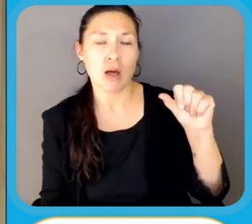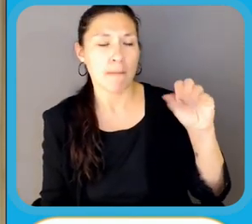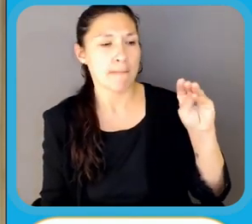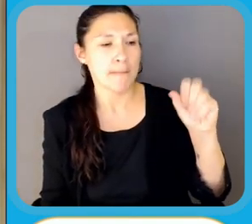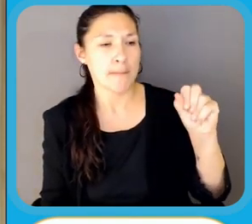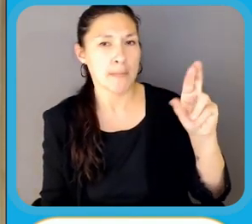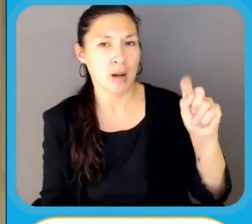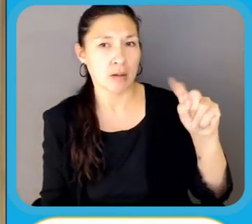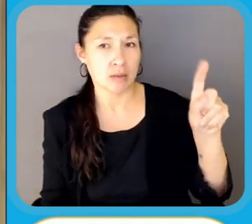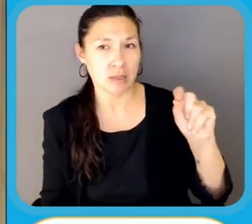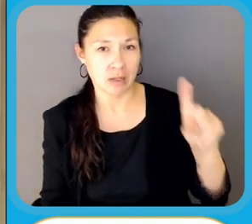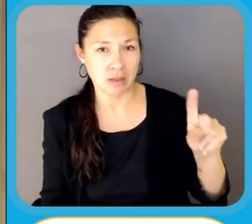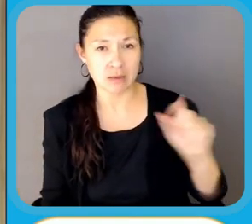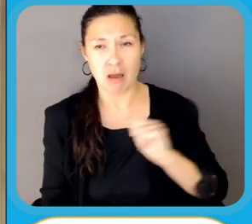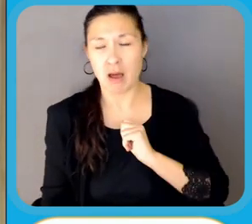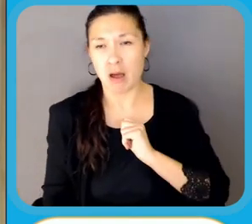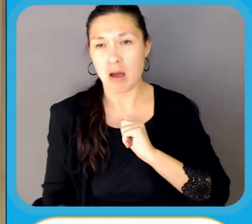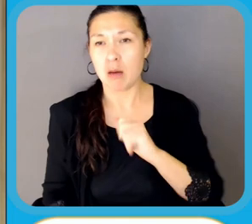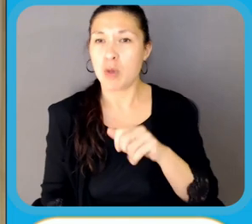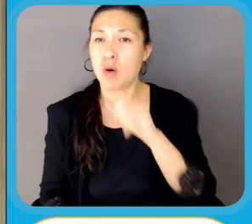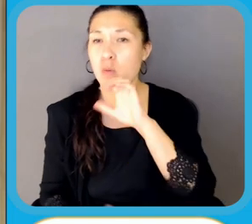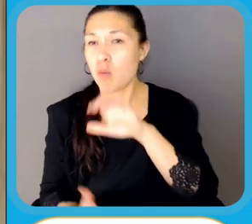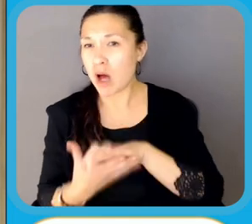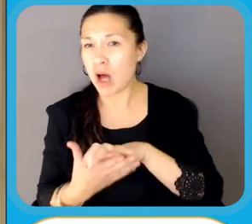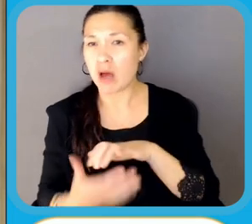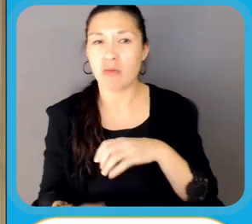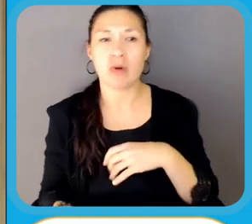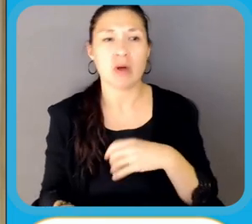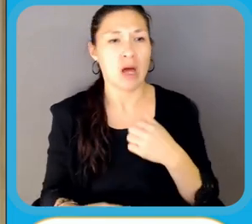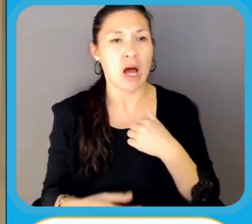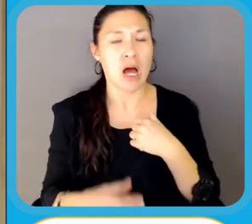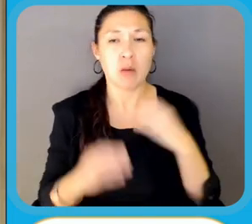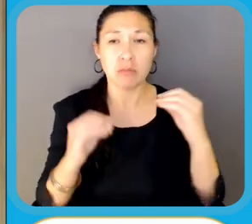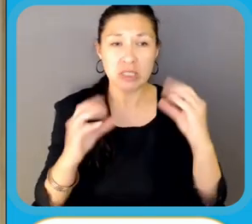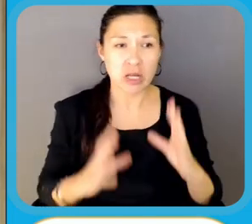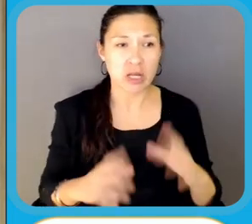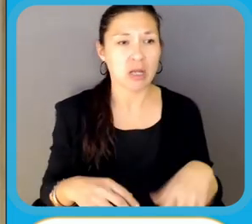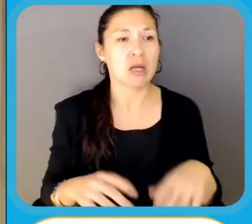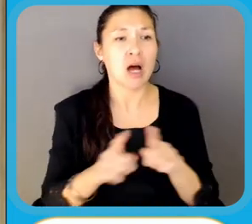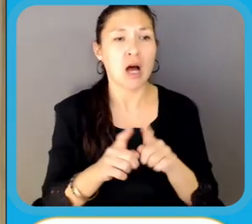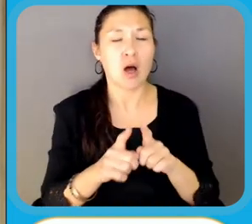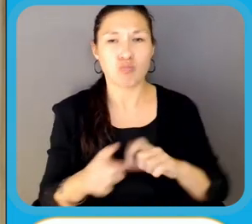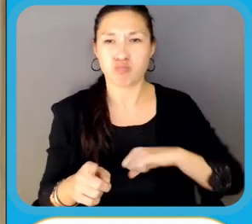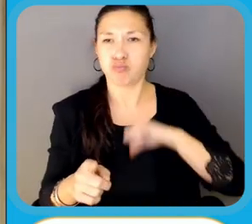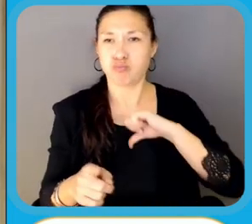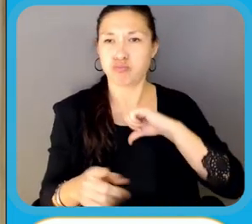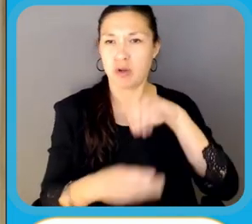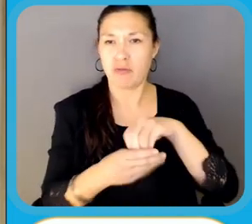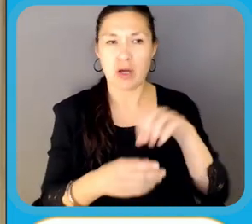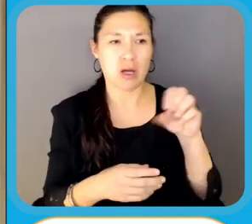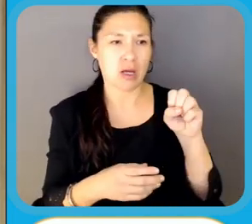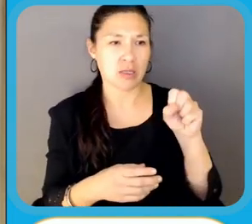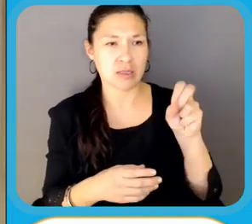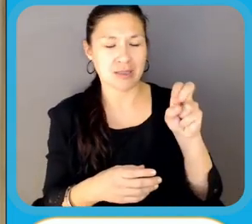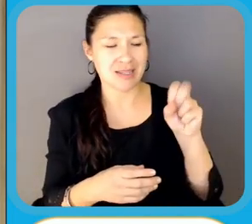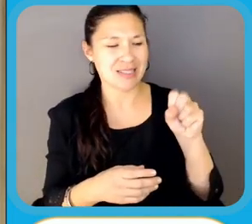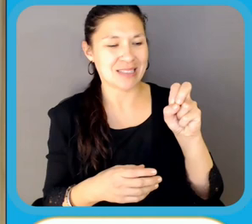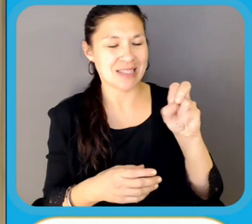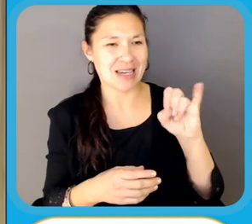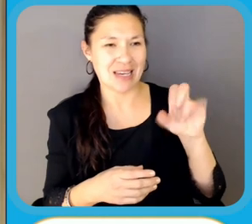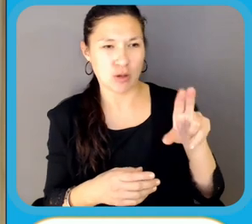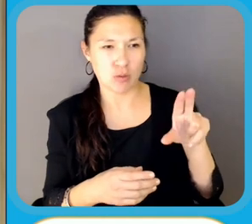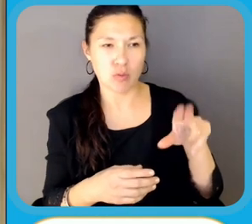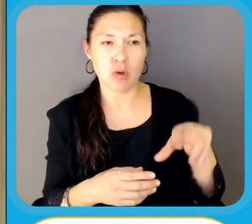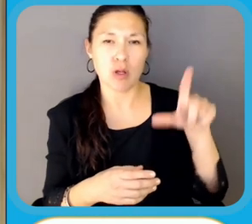CDP delegate, and a proud member of SEIU Local 2015 here in San Bernardino County. As a caregiver, I know we faced